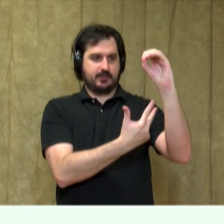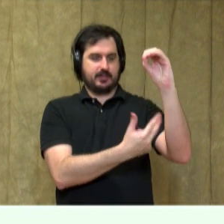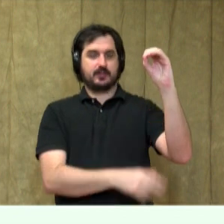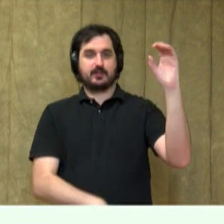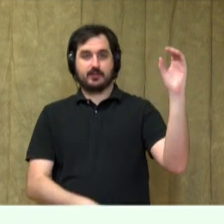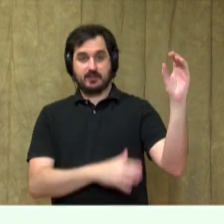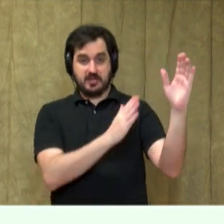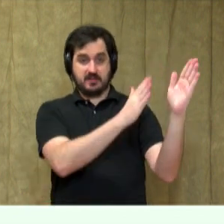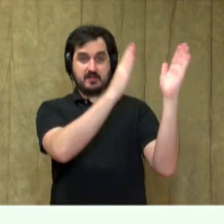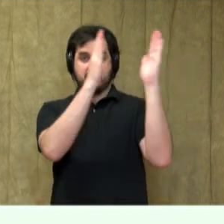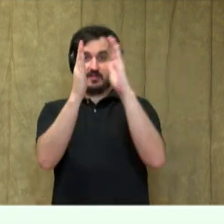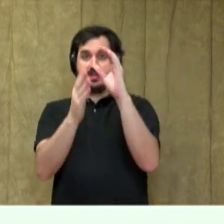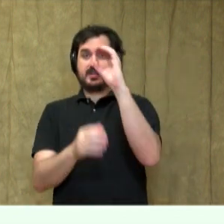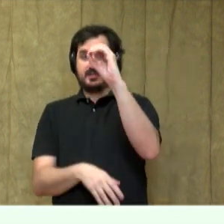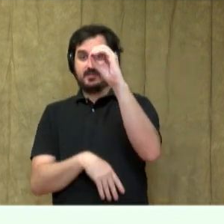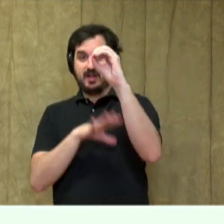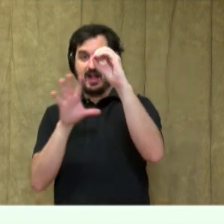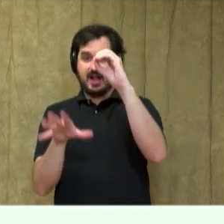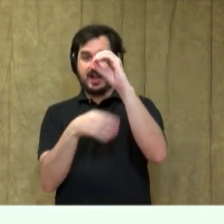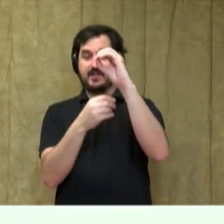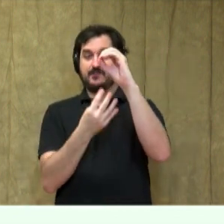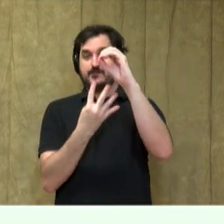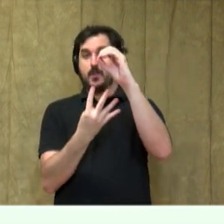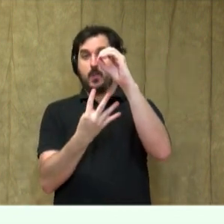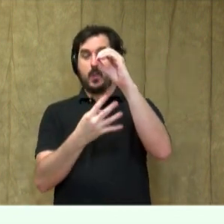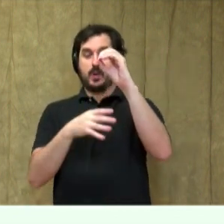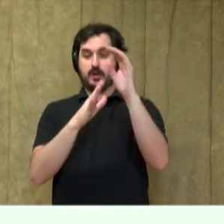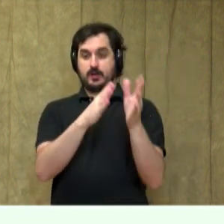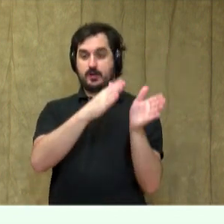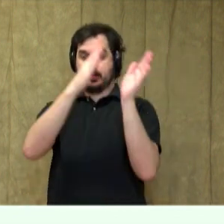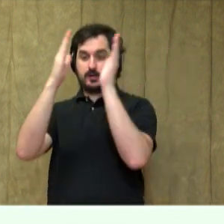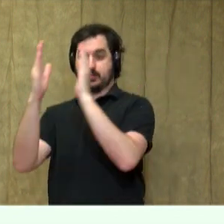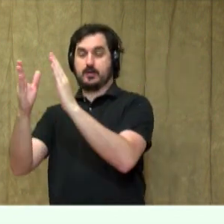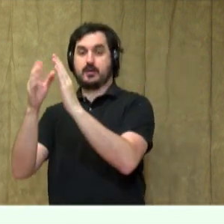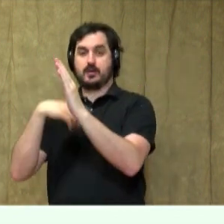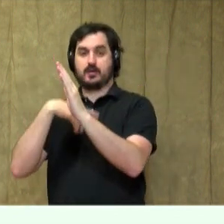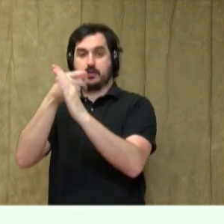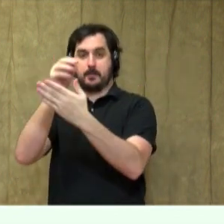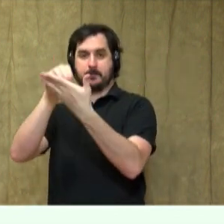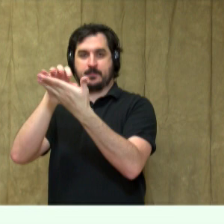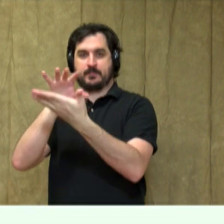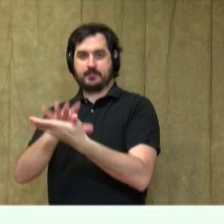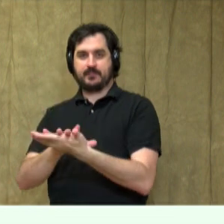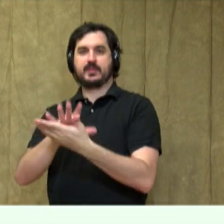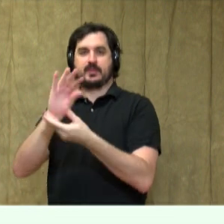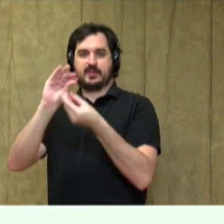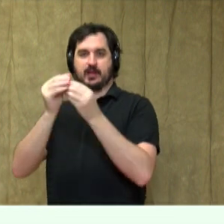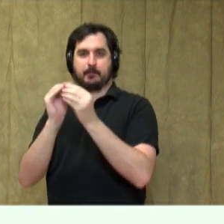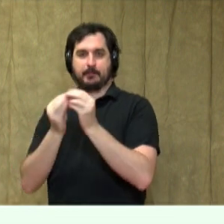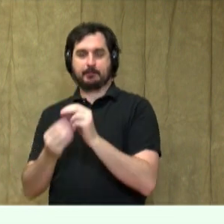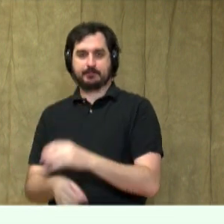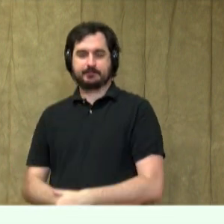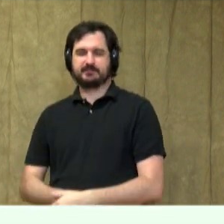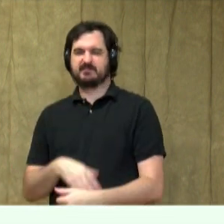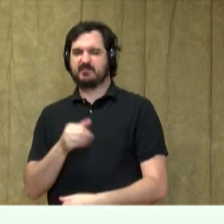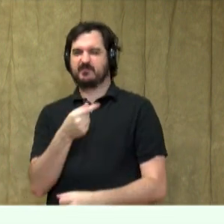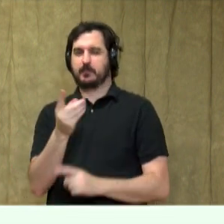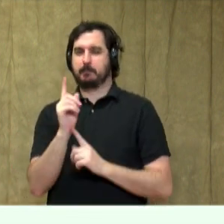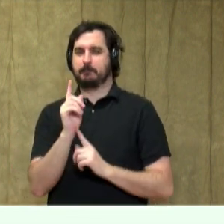each time. And then I want you to list the corresponding terms. I'm going to give you a few seconds to do